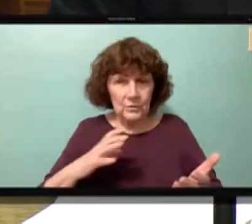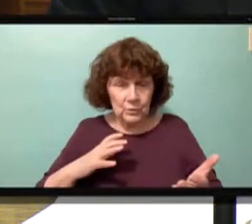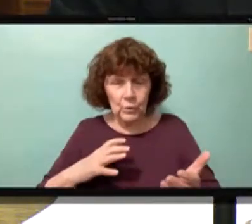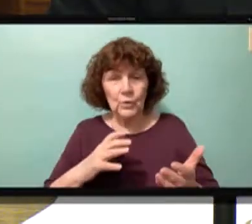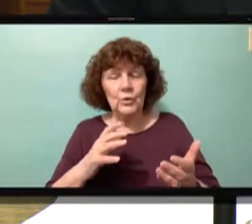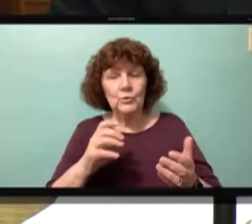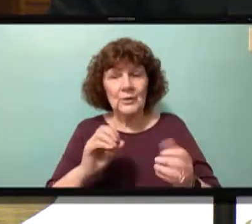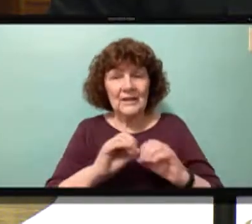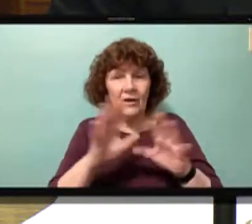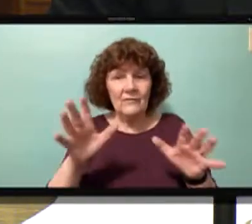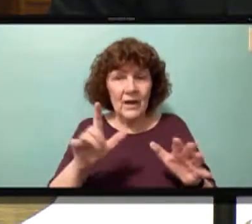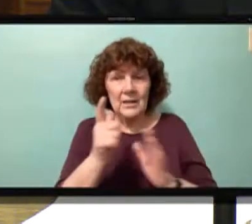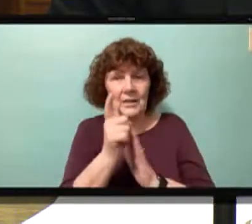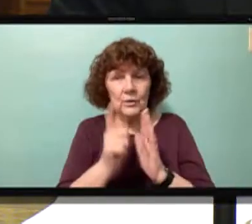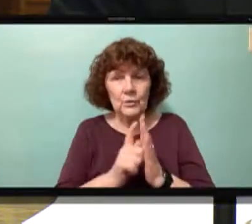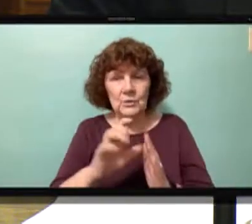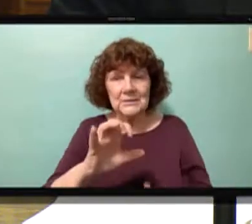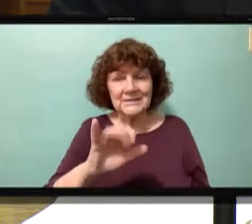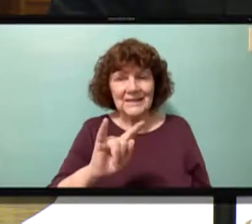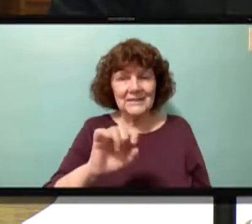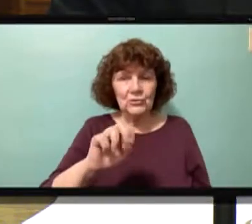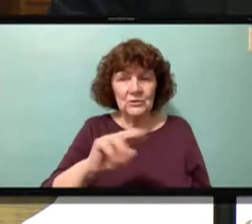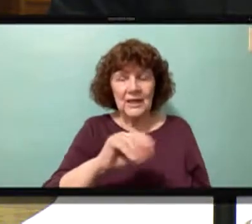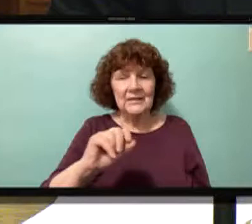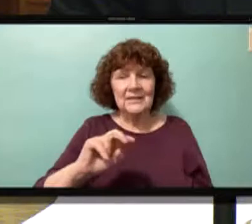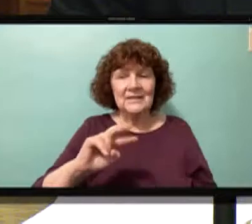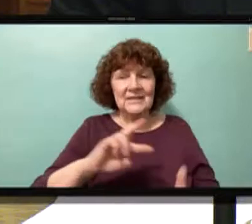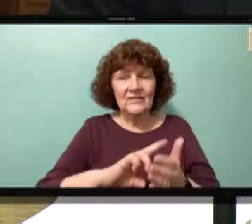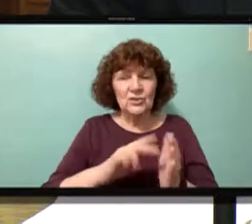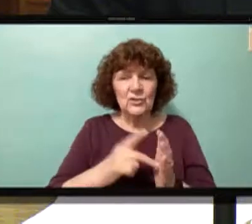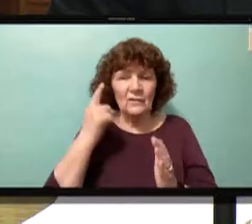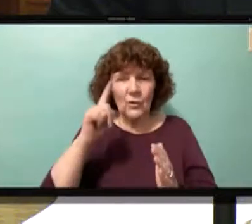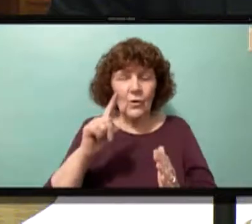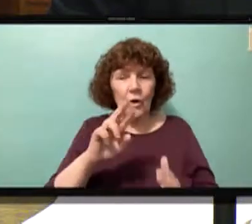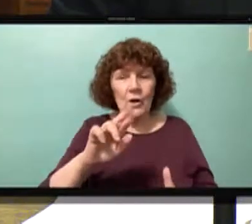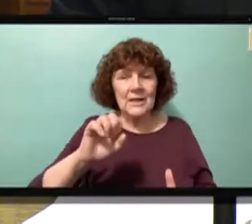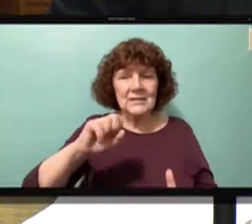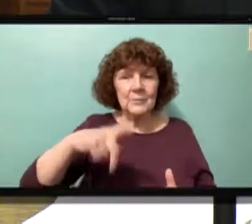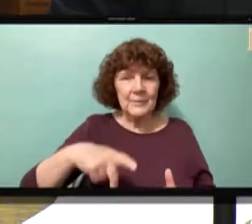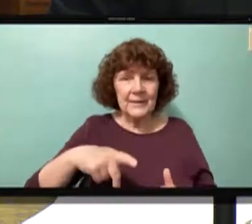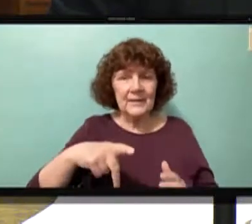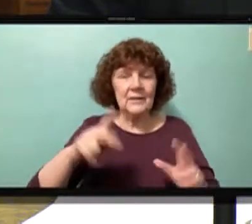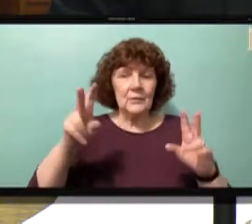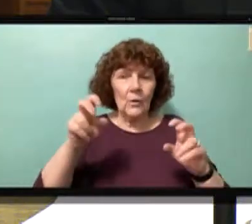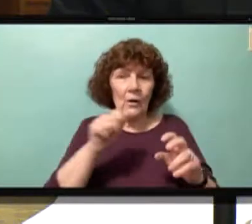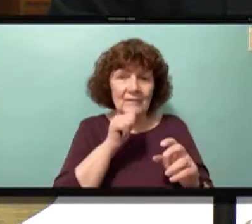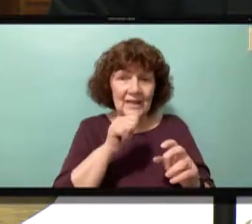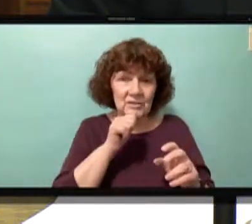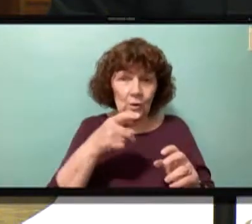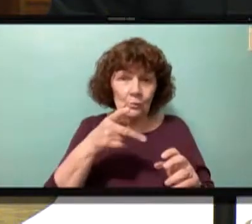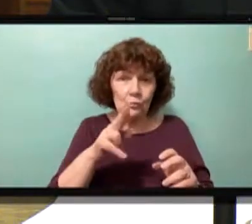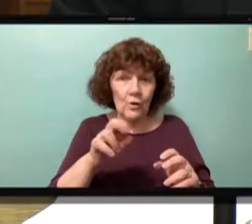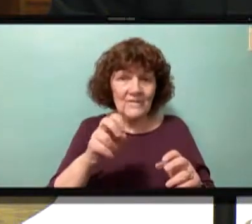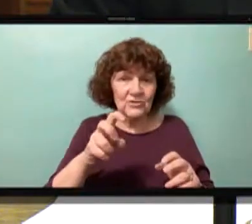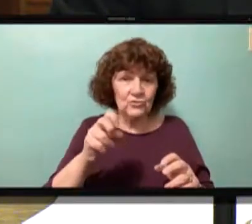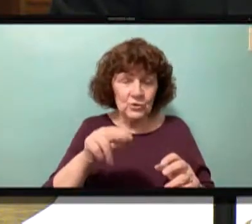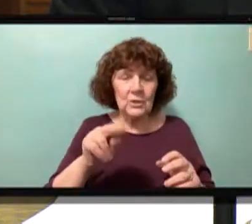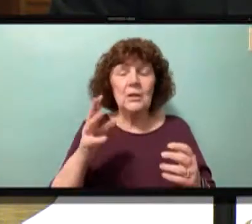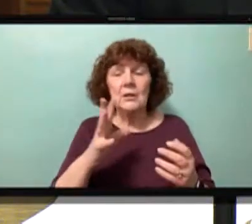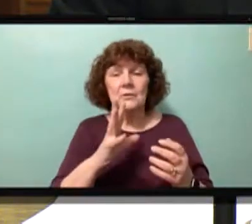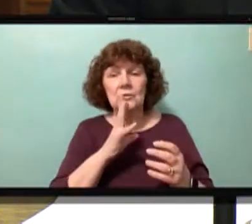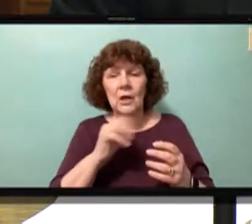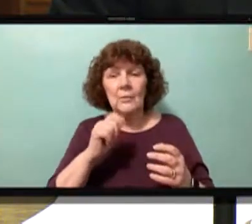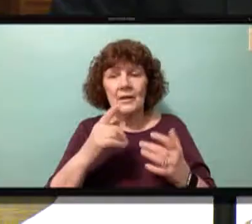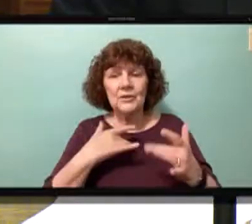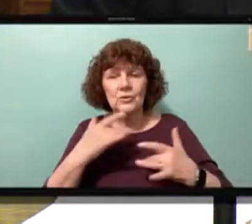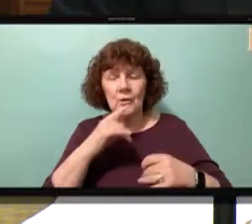and definitions pertaining to RFP, quote, confidentiality provisions, address concerns about over-centralized and concentrated